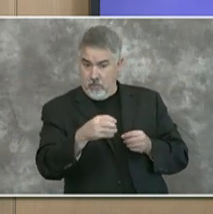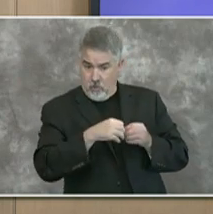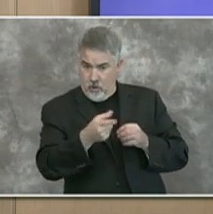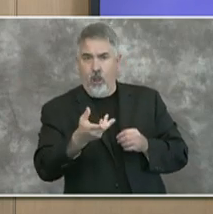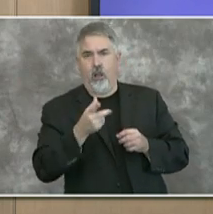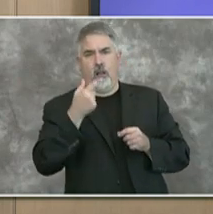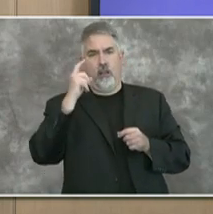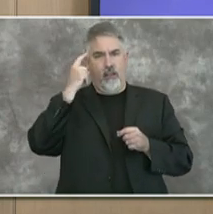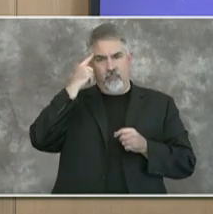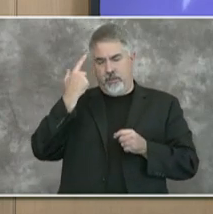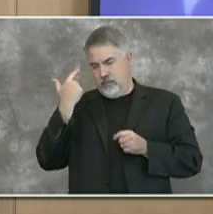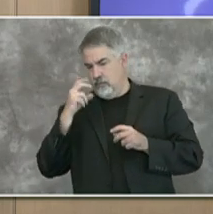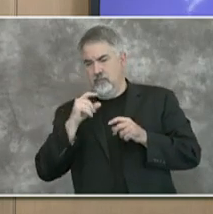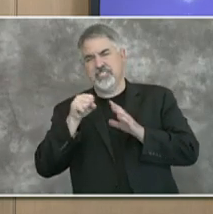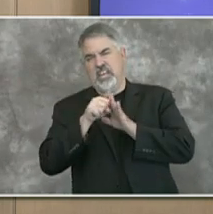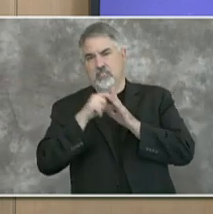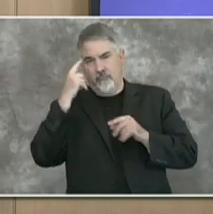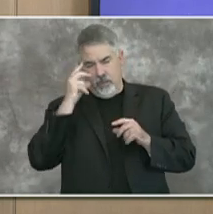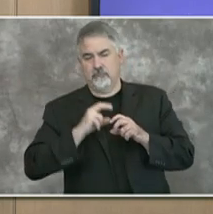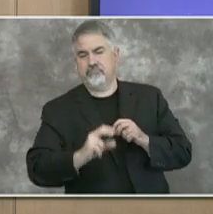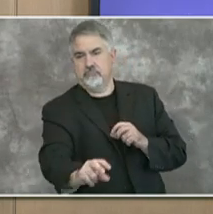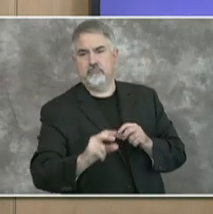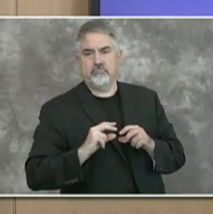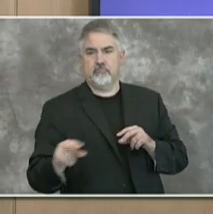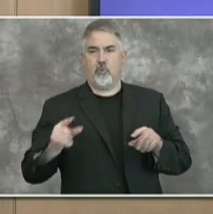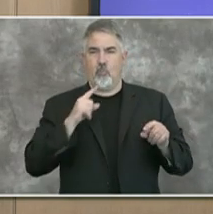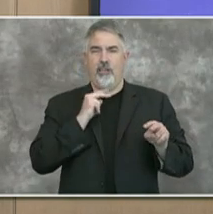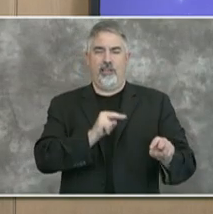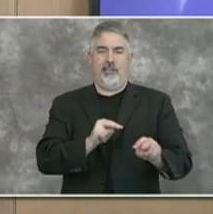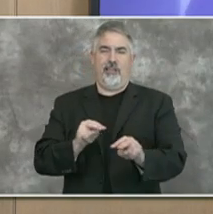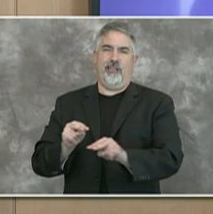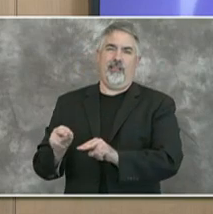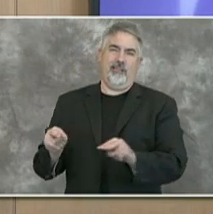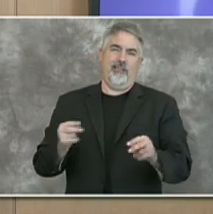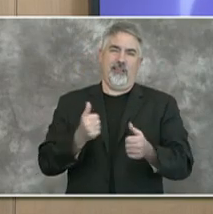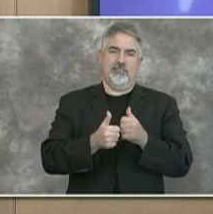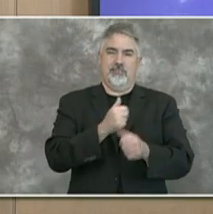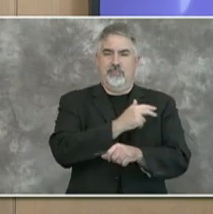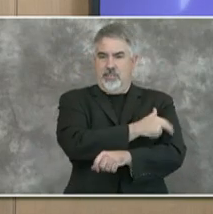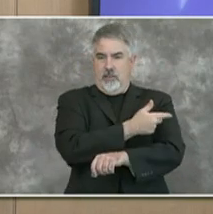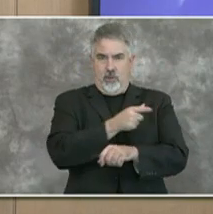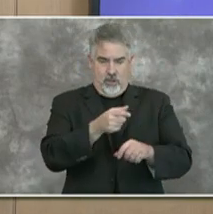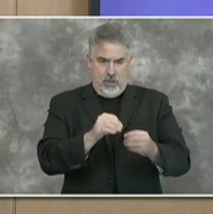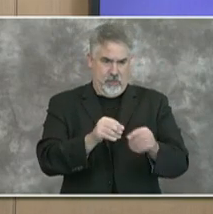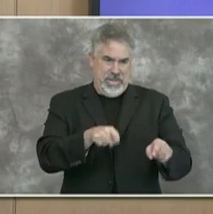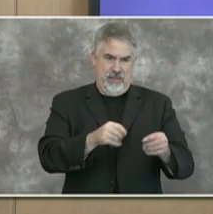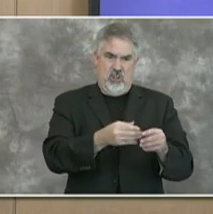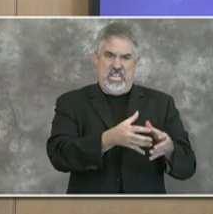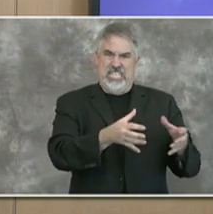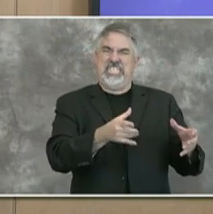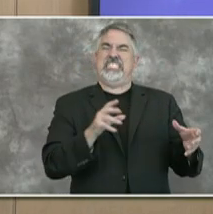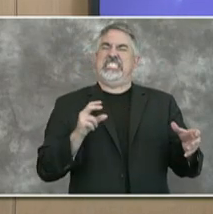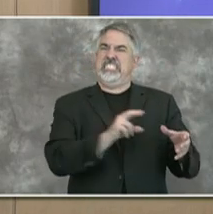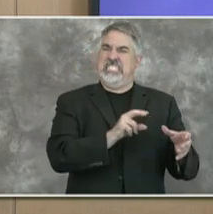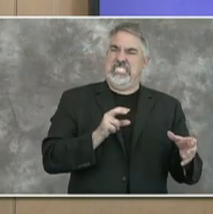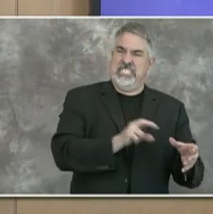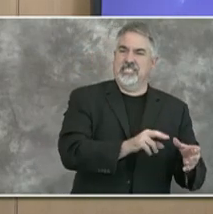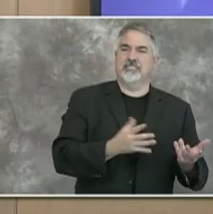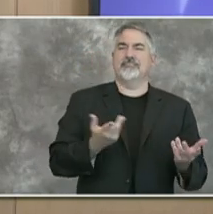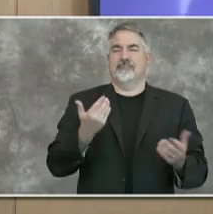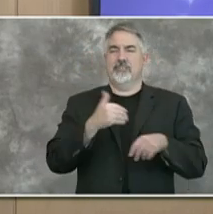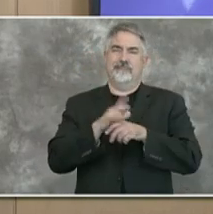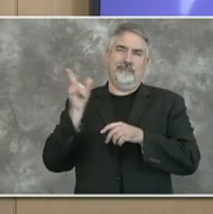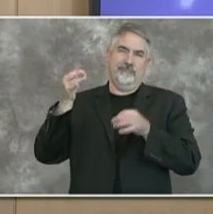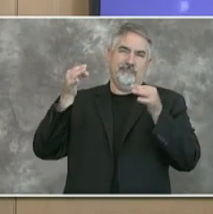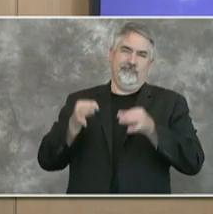look at where the need is, and then they could judiciously send those resources to the counties. So it is a very well thought